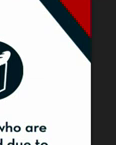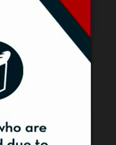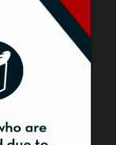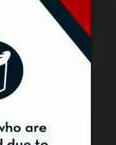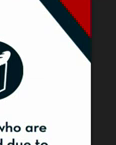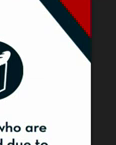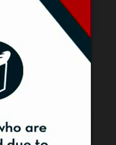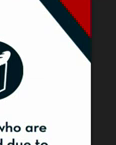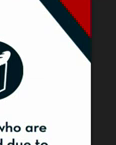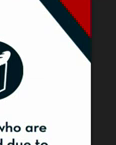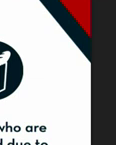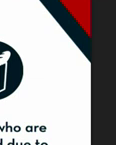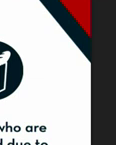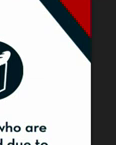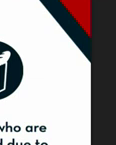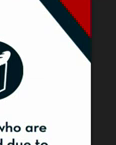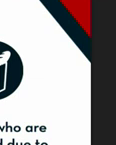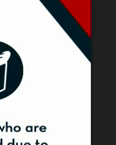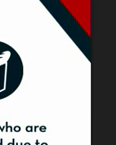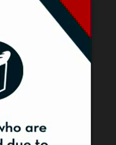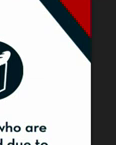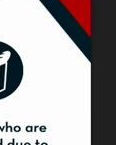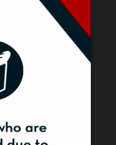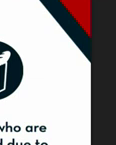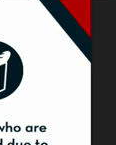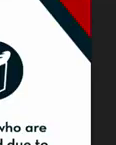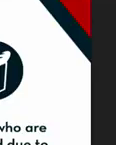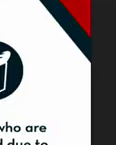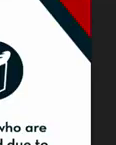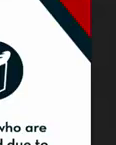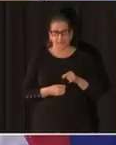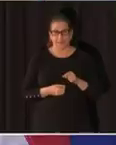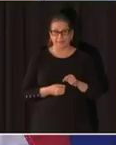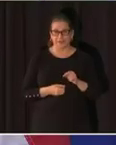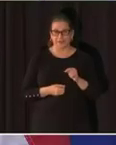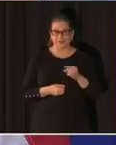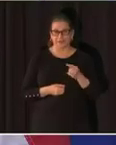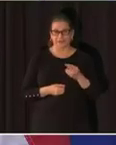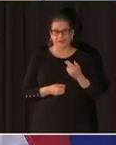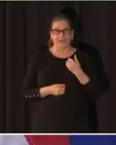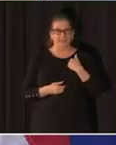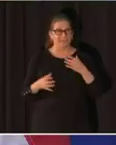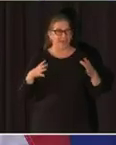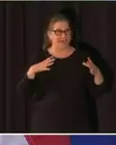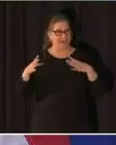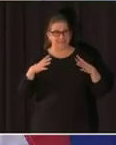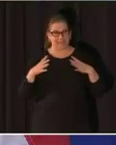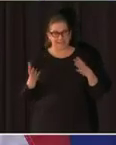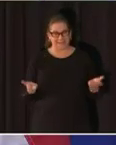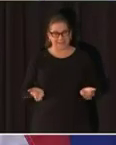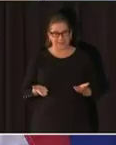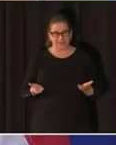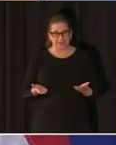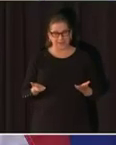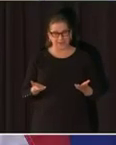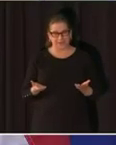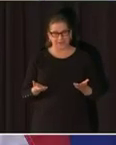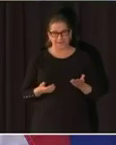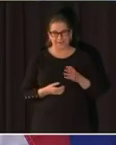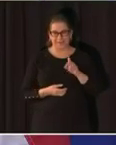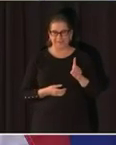Finally, on this Thursday, we have a holiday in the District of Columbia. It is DC Emancipation